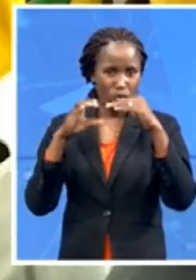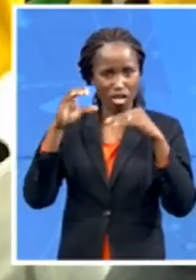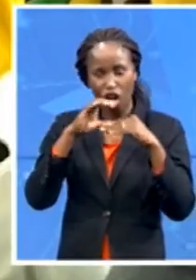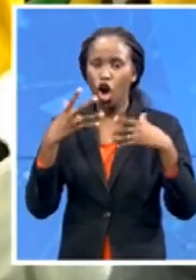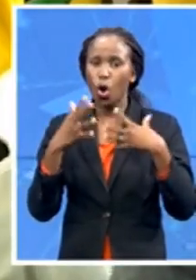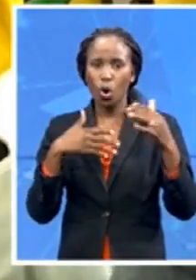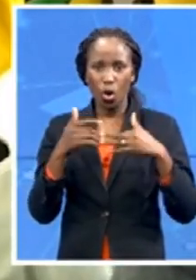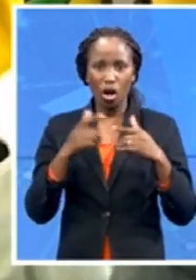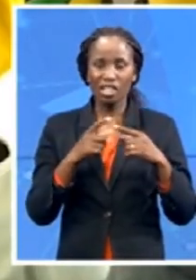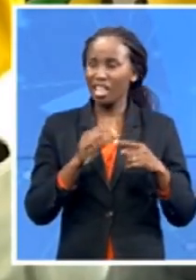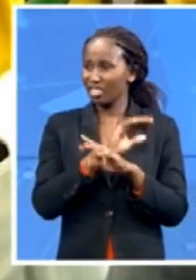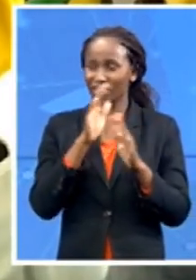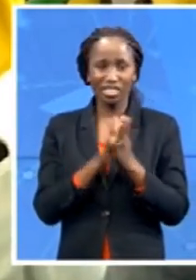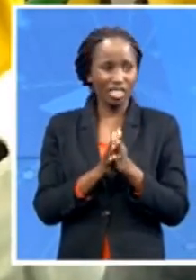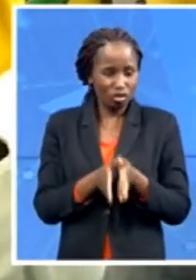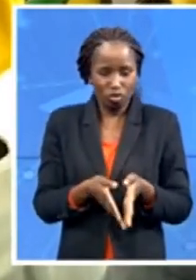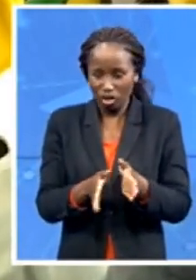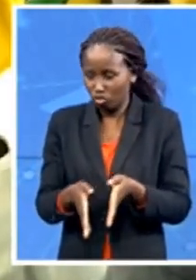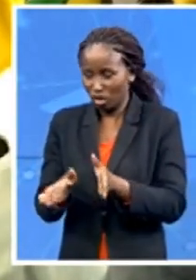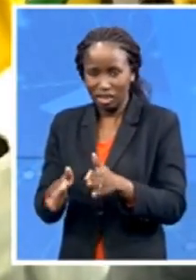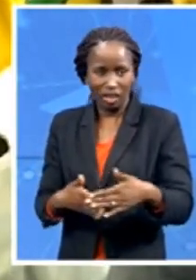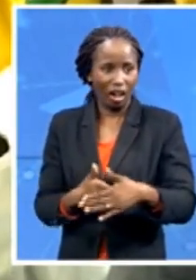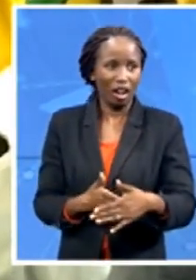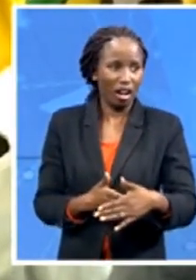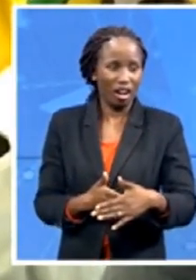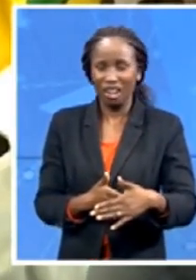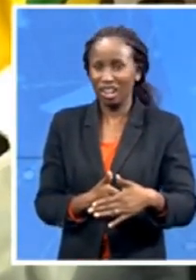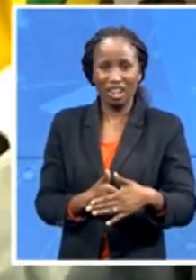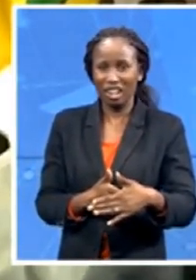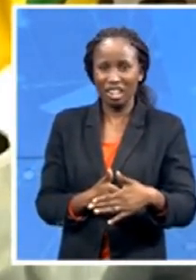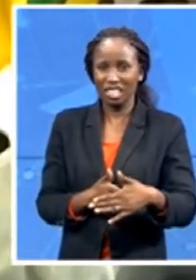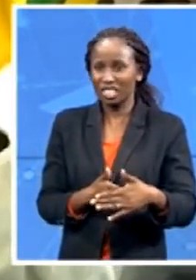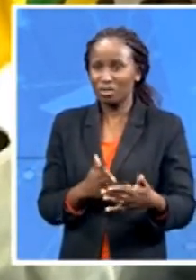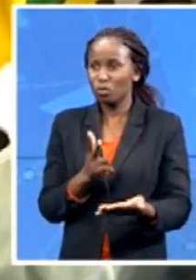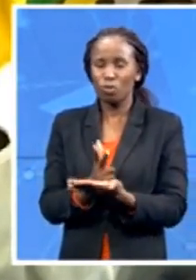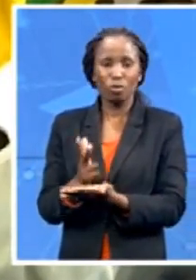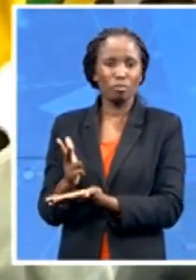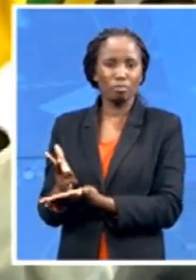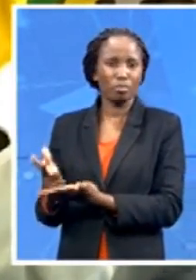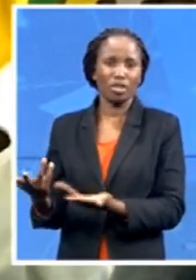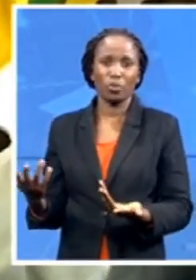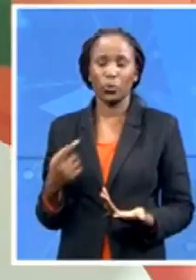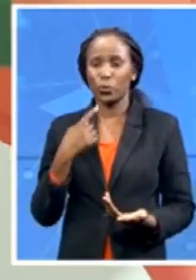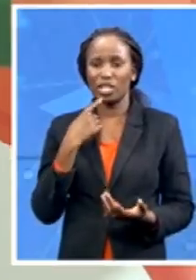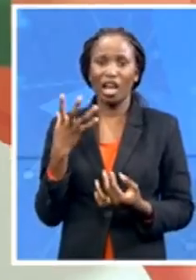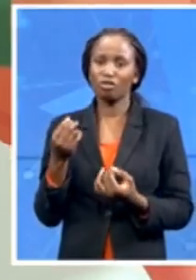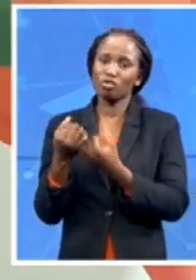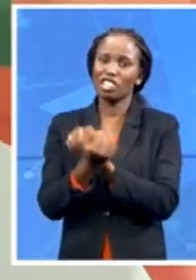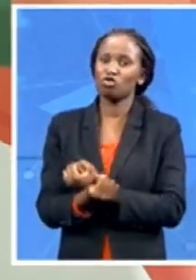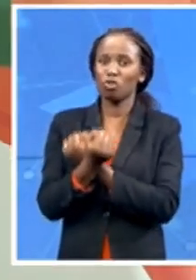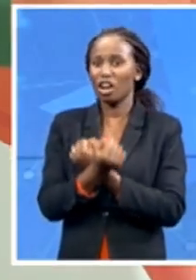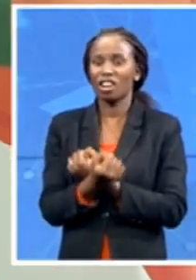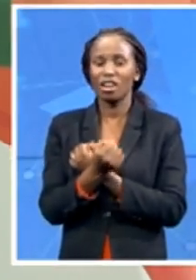bizning kumiwe kutuwa kwenza ayiz kufale la track bisuka ngabe tepen izise ama planga